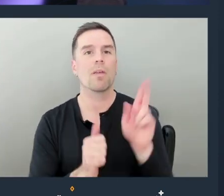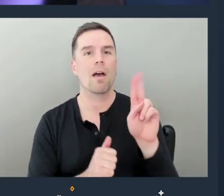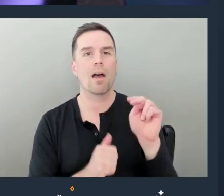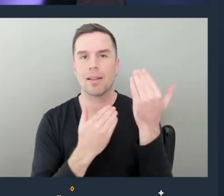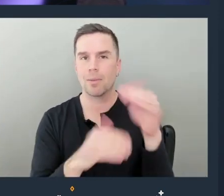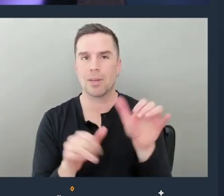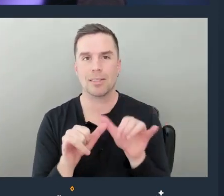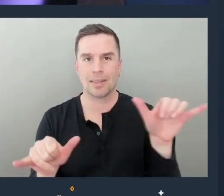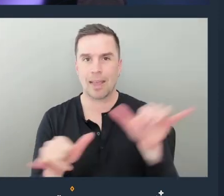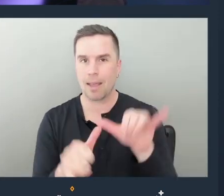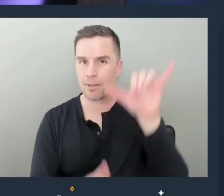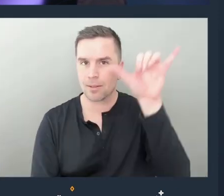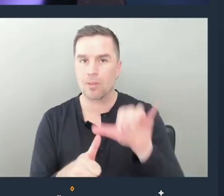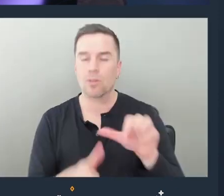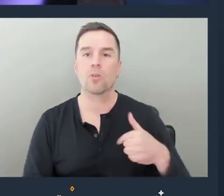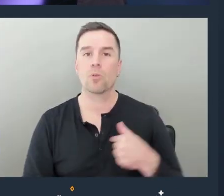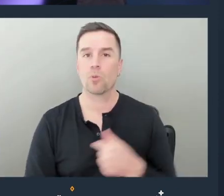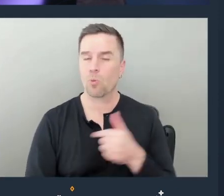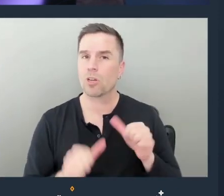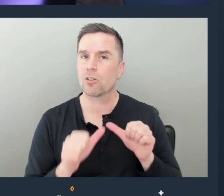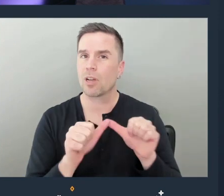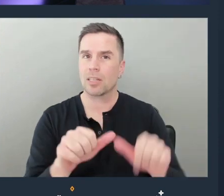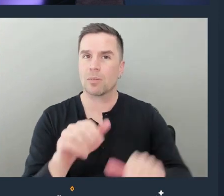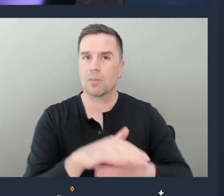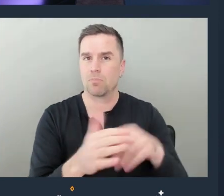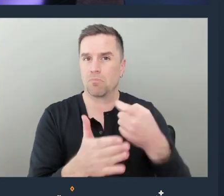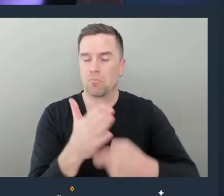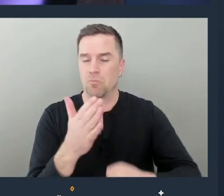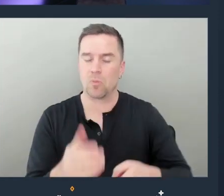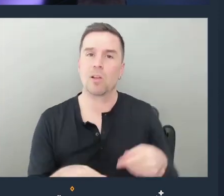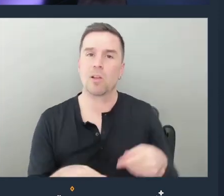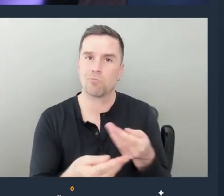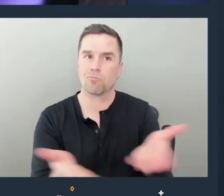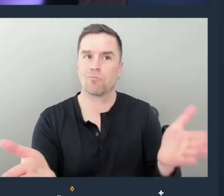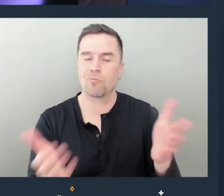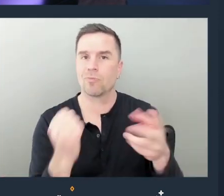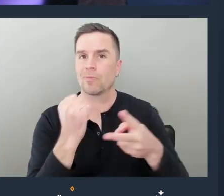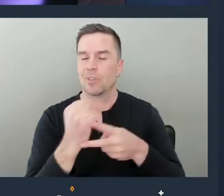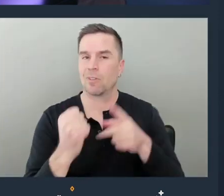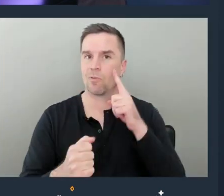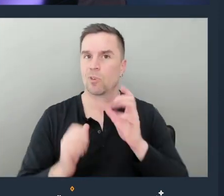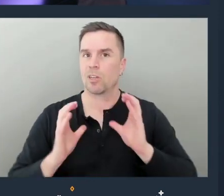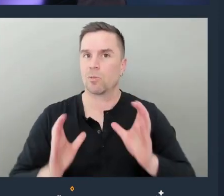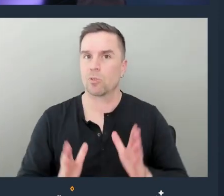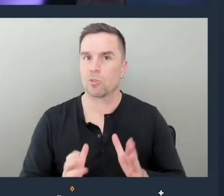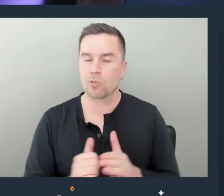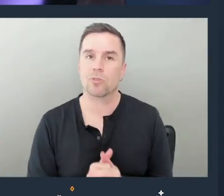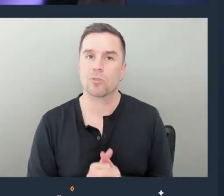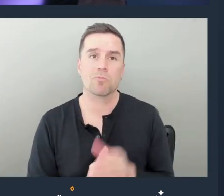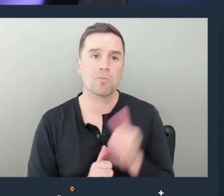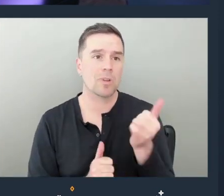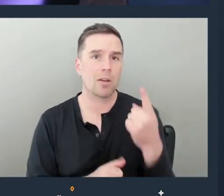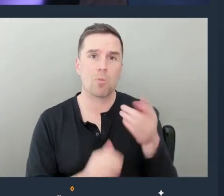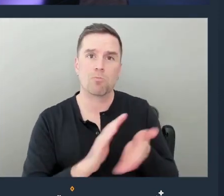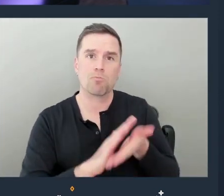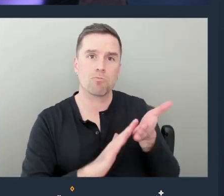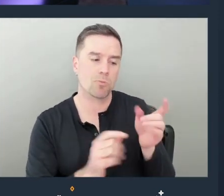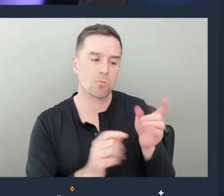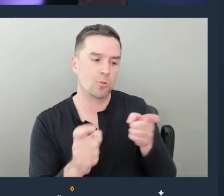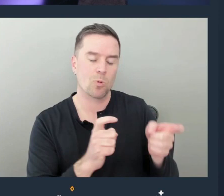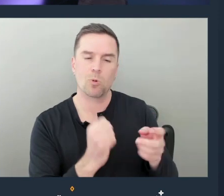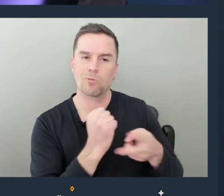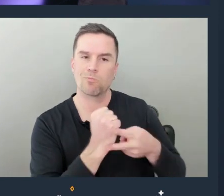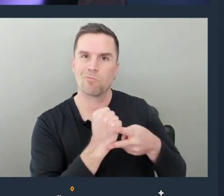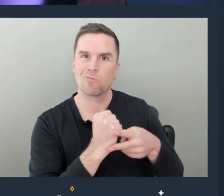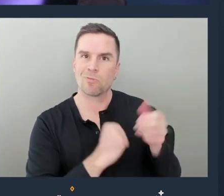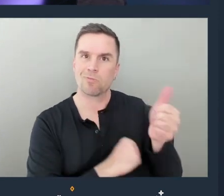constantly optimizing costs to be able to pass along these savings to customers. Now, anyone who's ever operated their own storage at scale knows that delivering on all